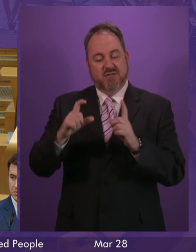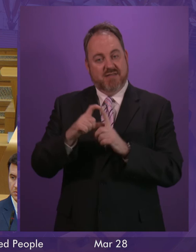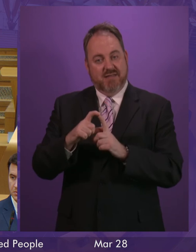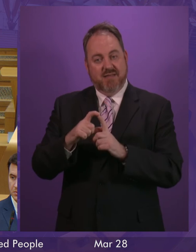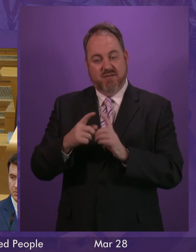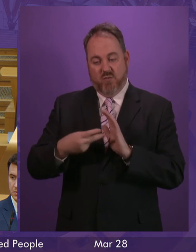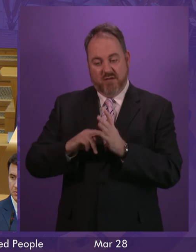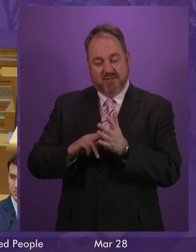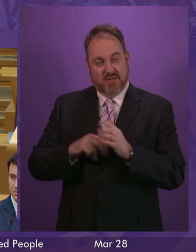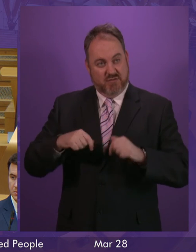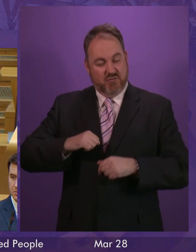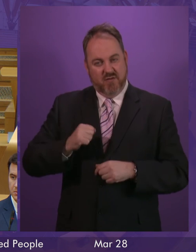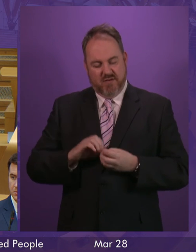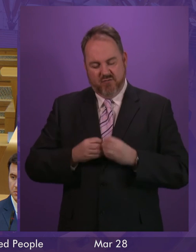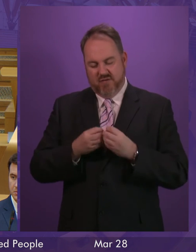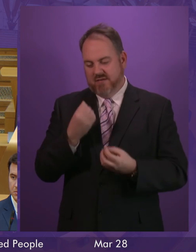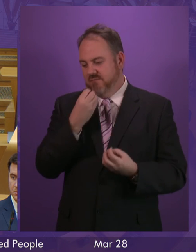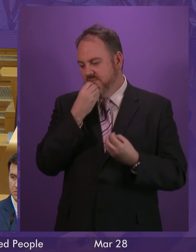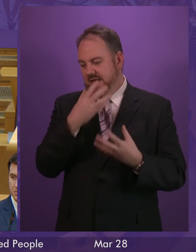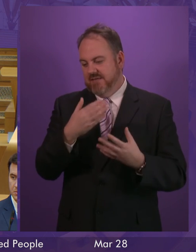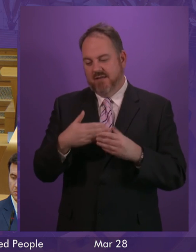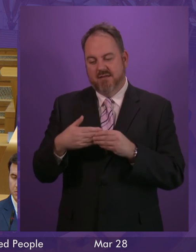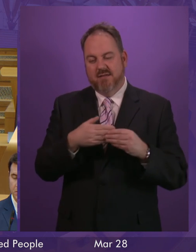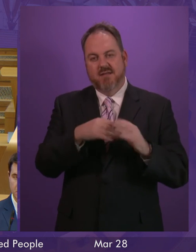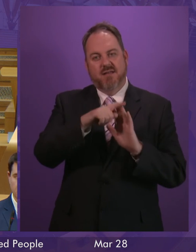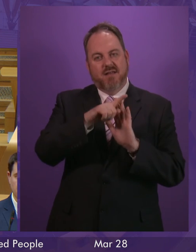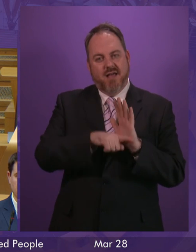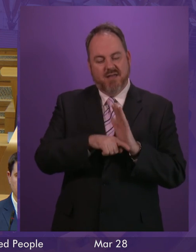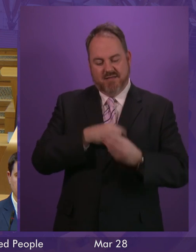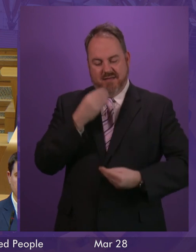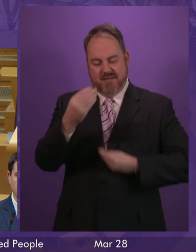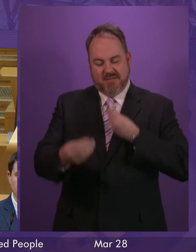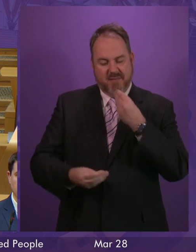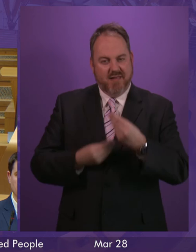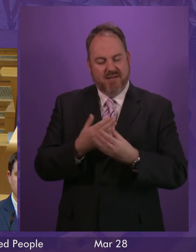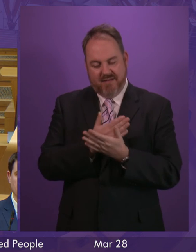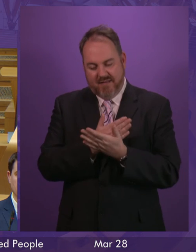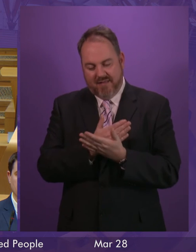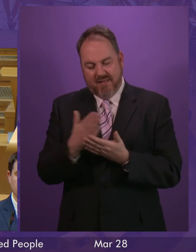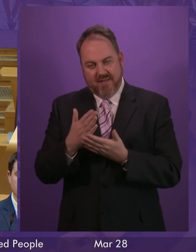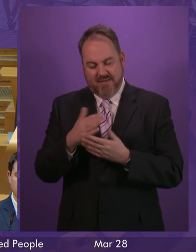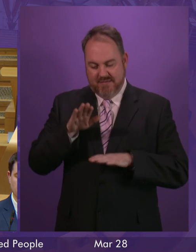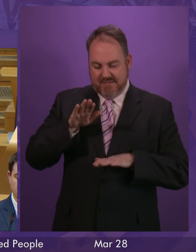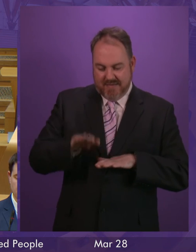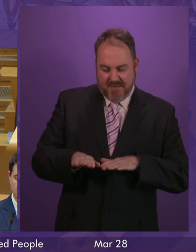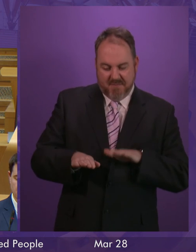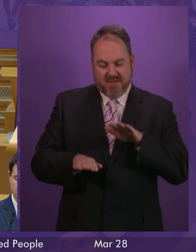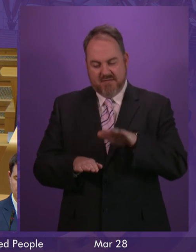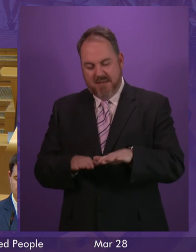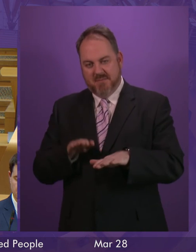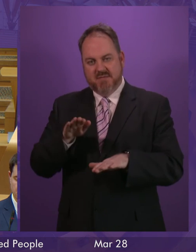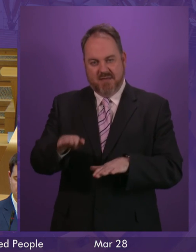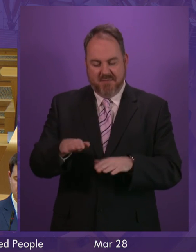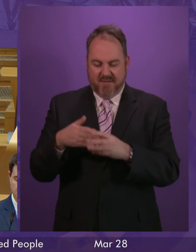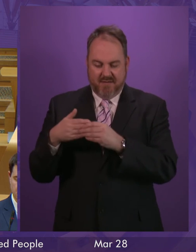of whom have produced excellent guides, which set out step-by-step, simple steps